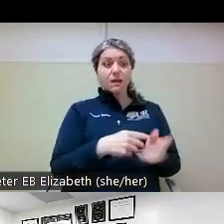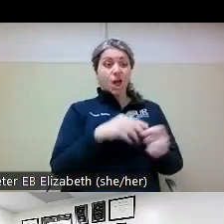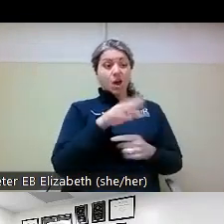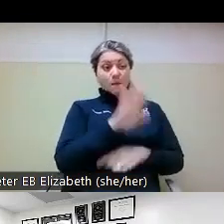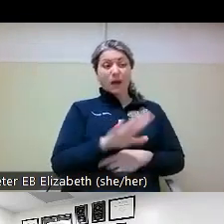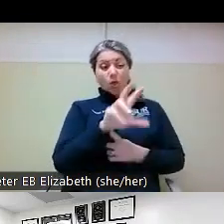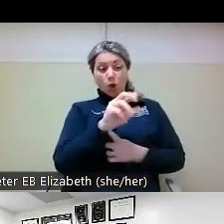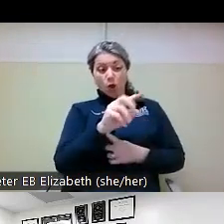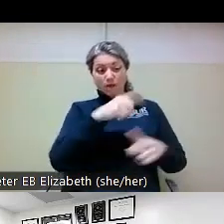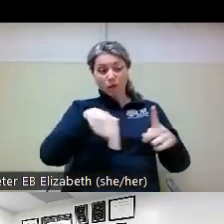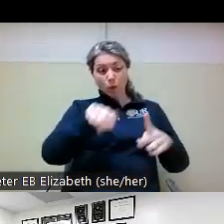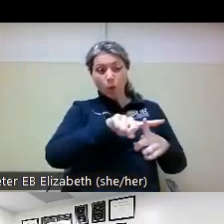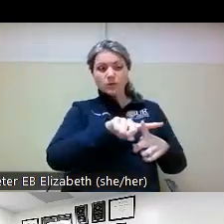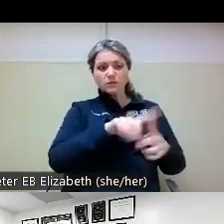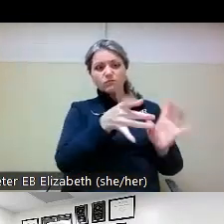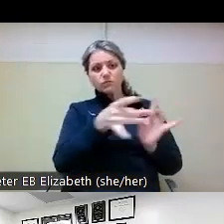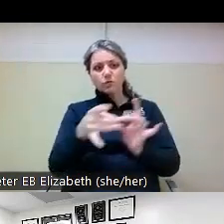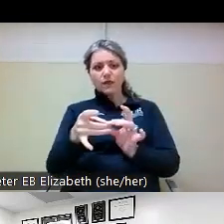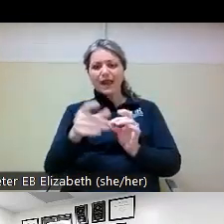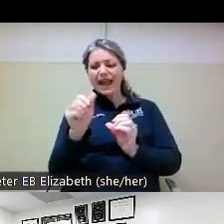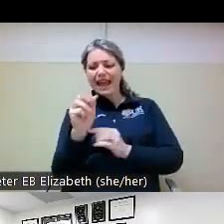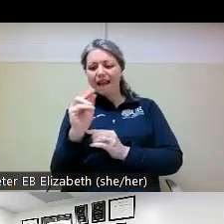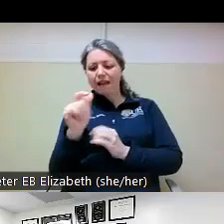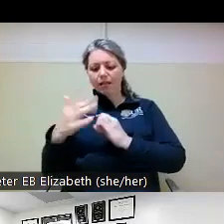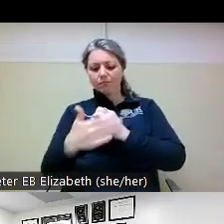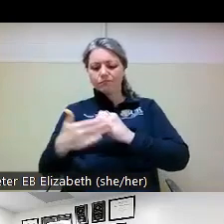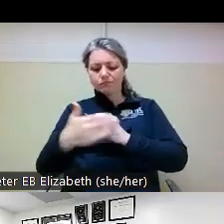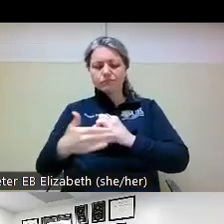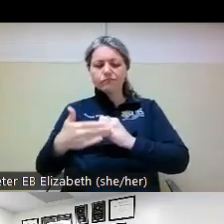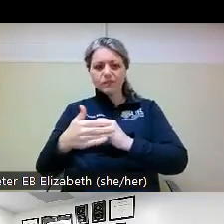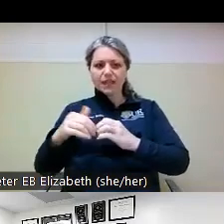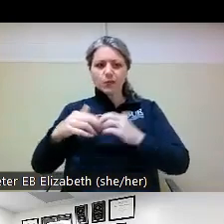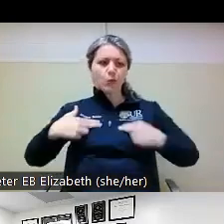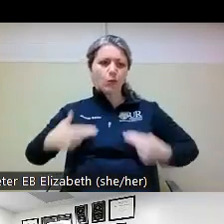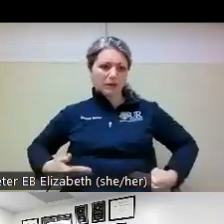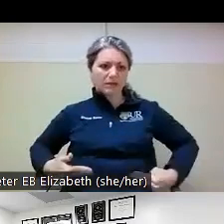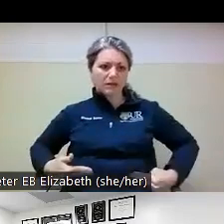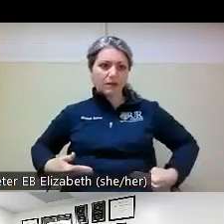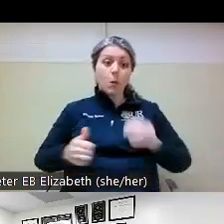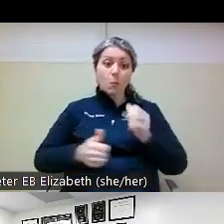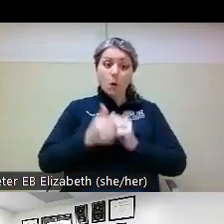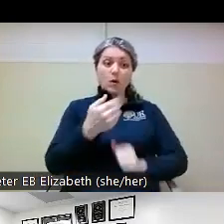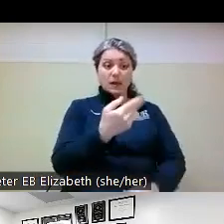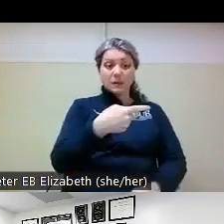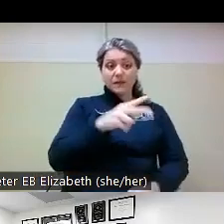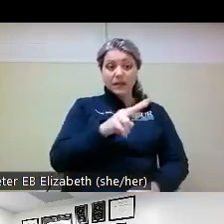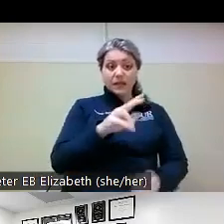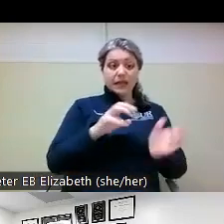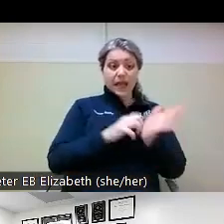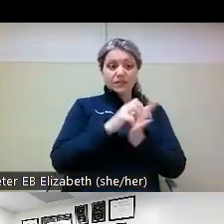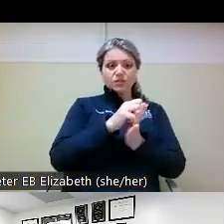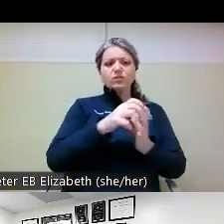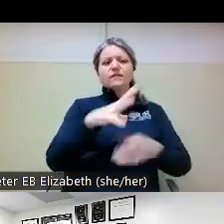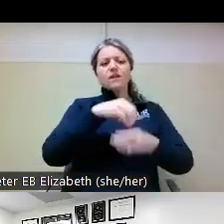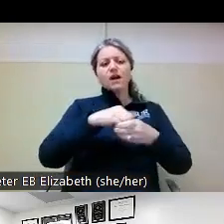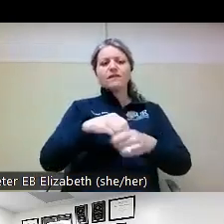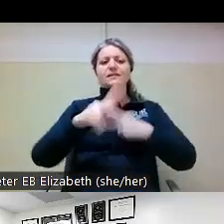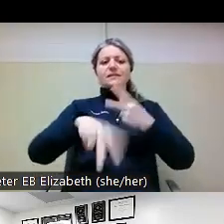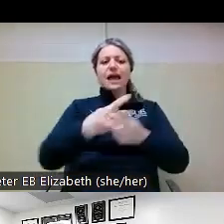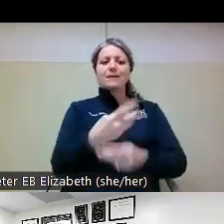anogenital region on humans. The majority of HPV-related cancers involve type 16 and